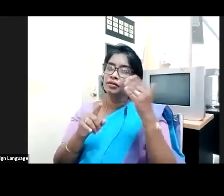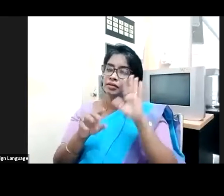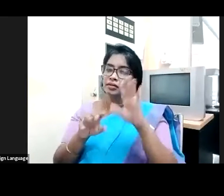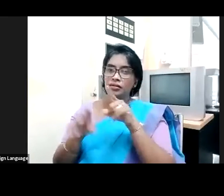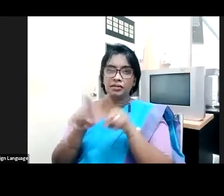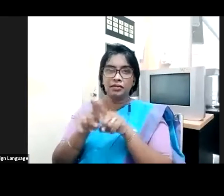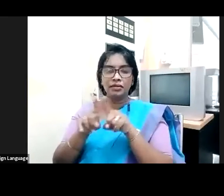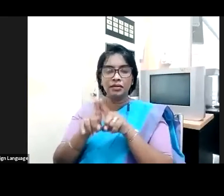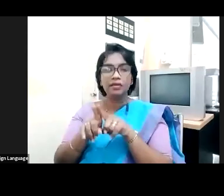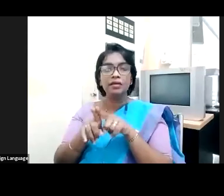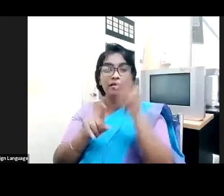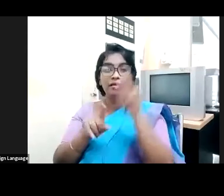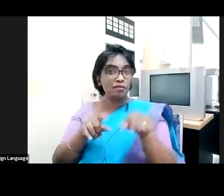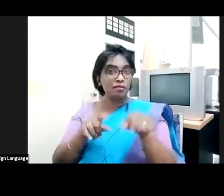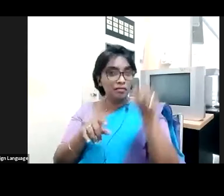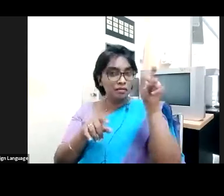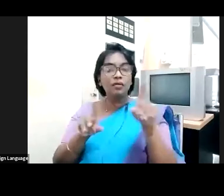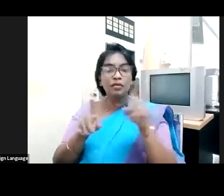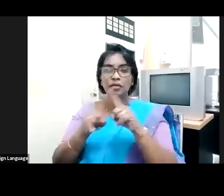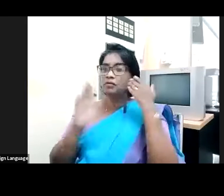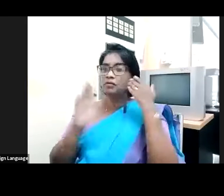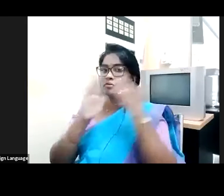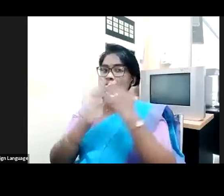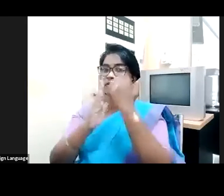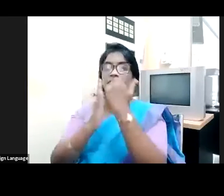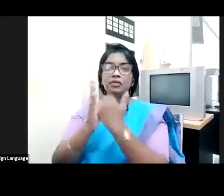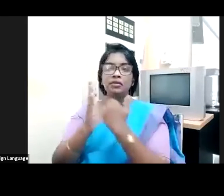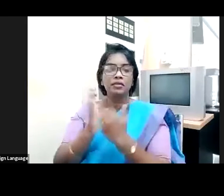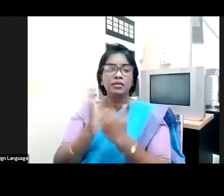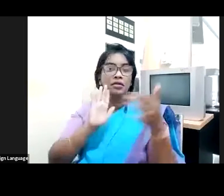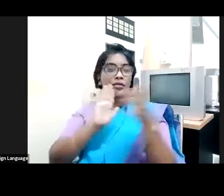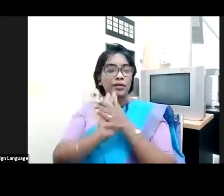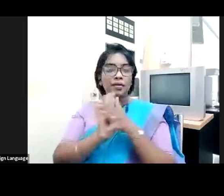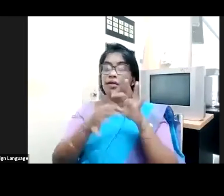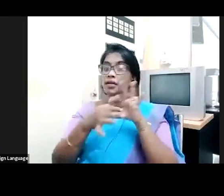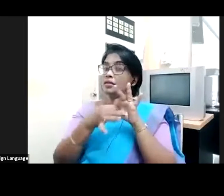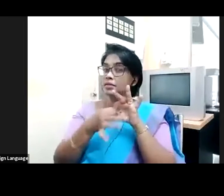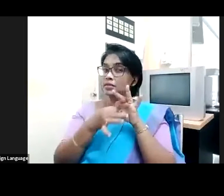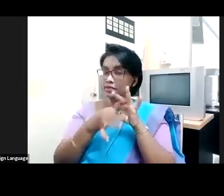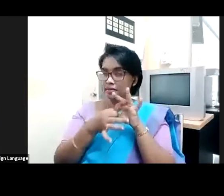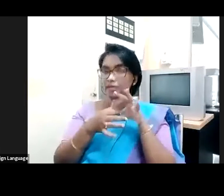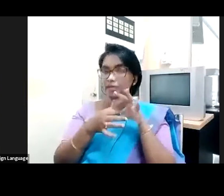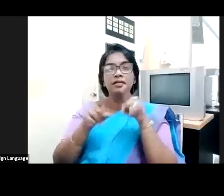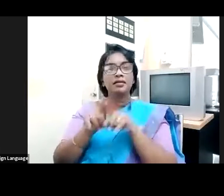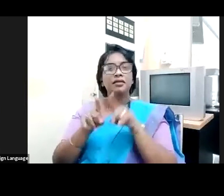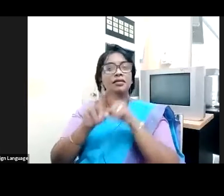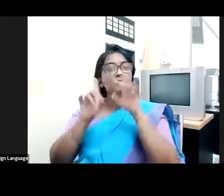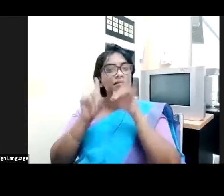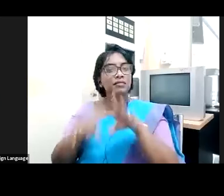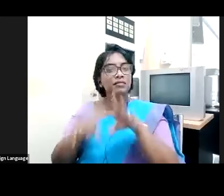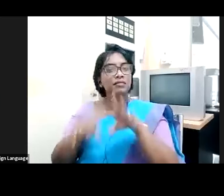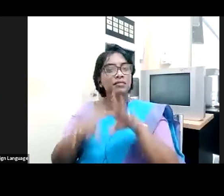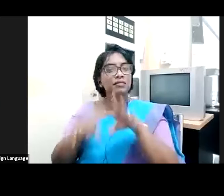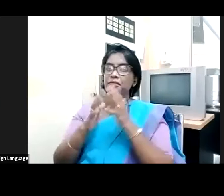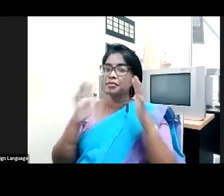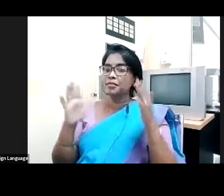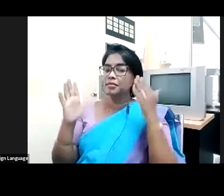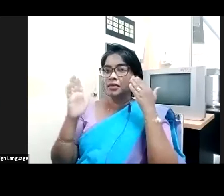important. What we are recognizing, and it is increasingly challenging as people move into a hybrid way of